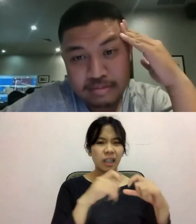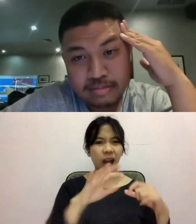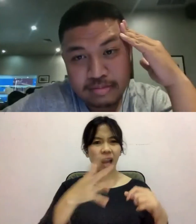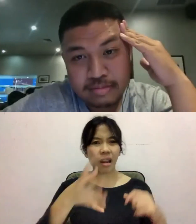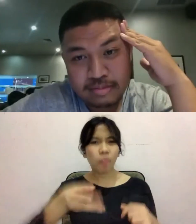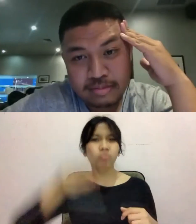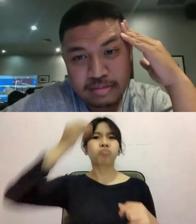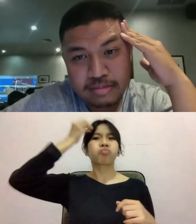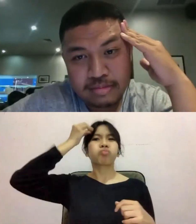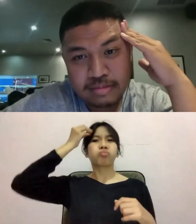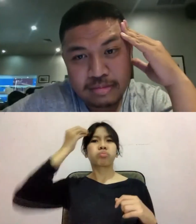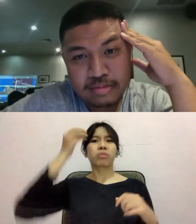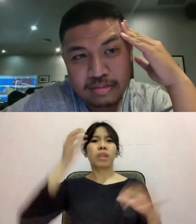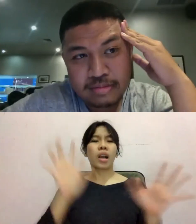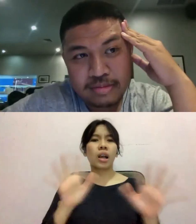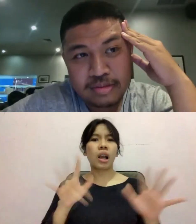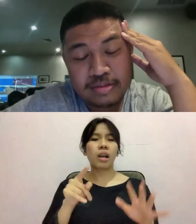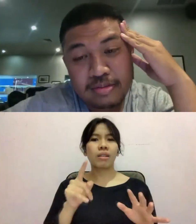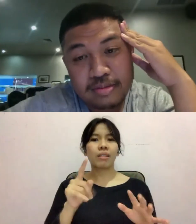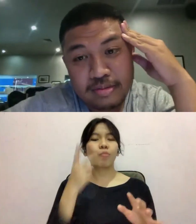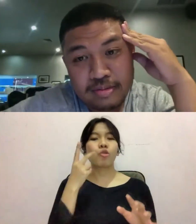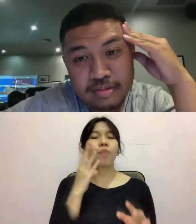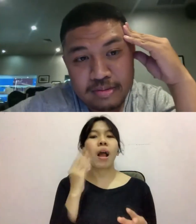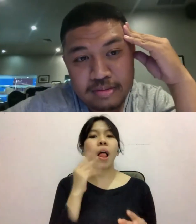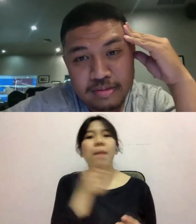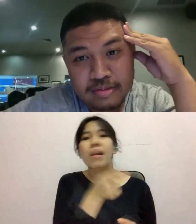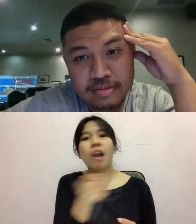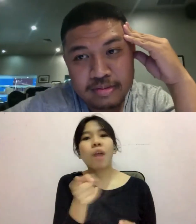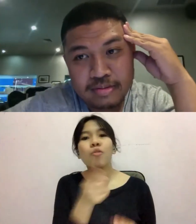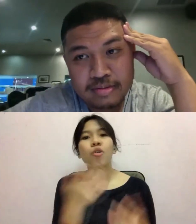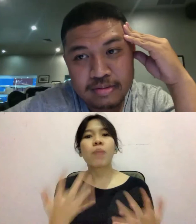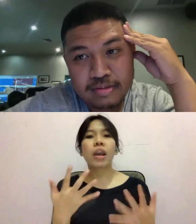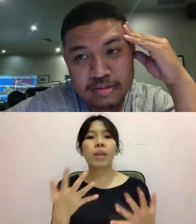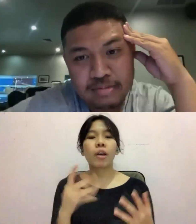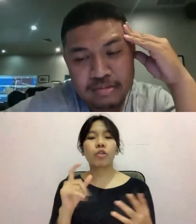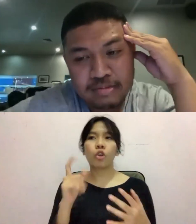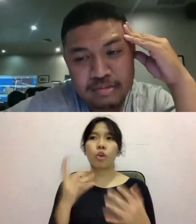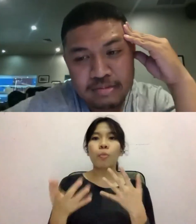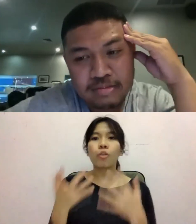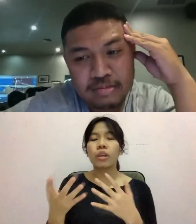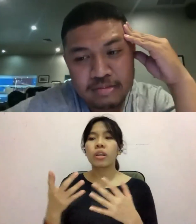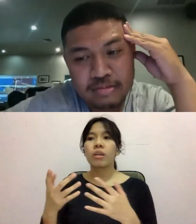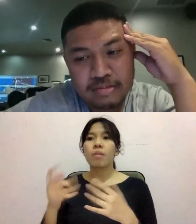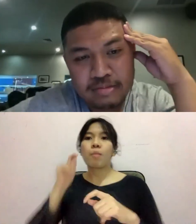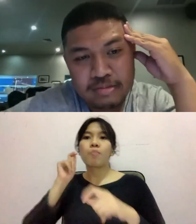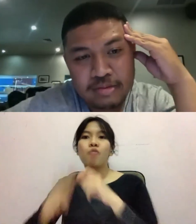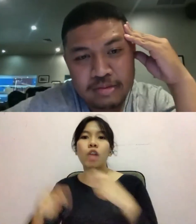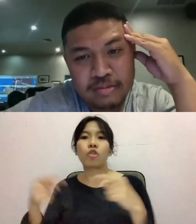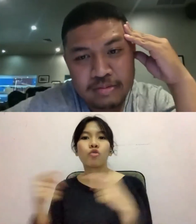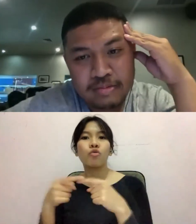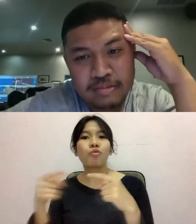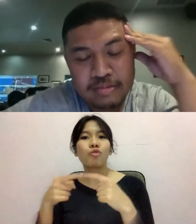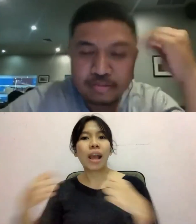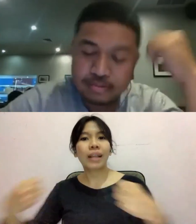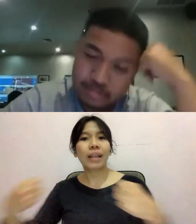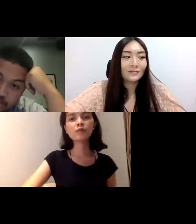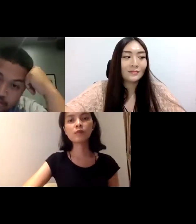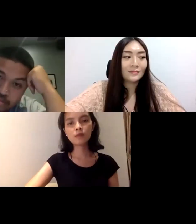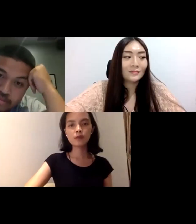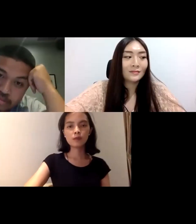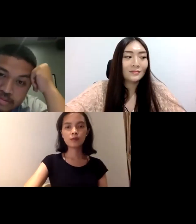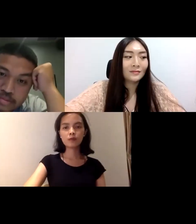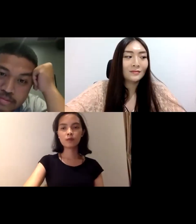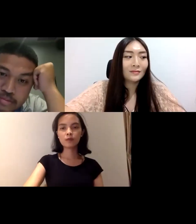it possible to have a healthy relationship and healthy love without being irrational or